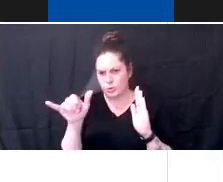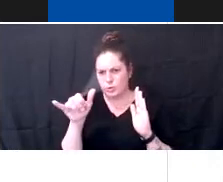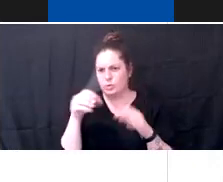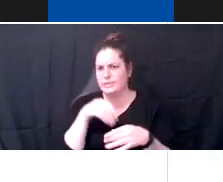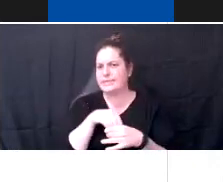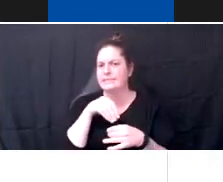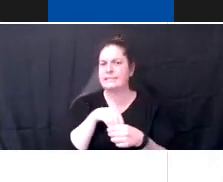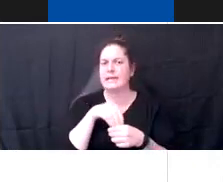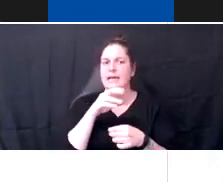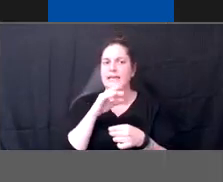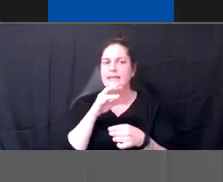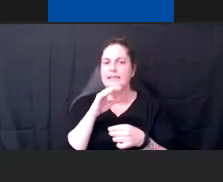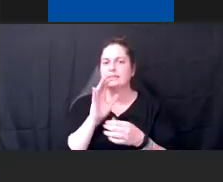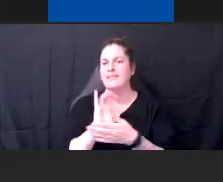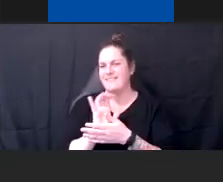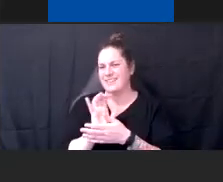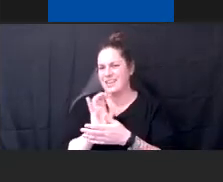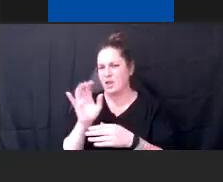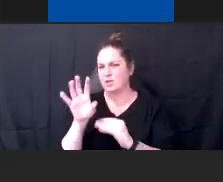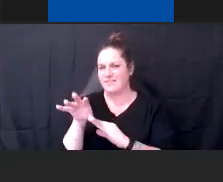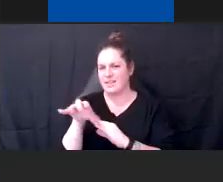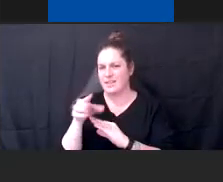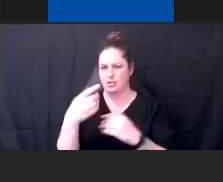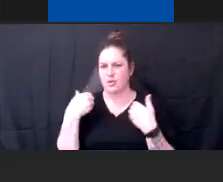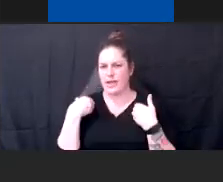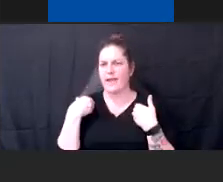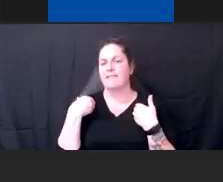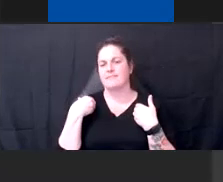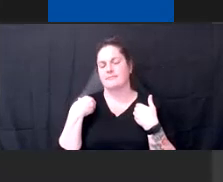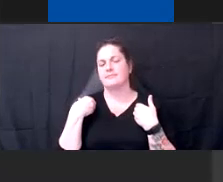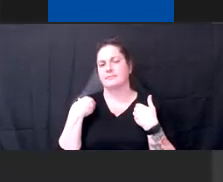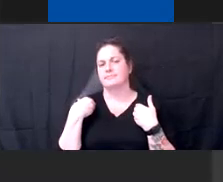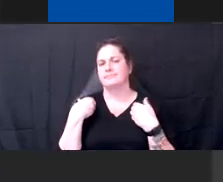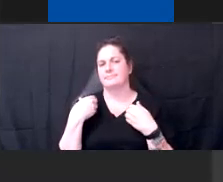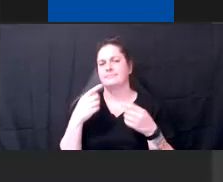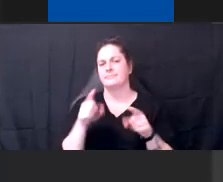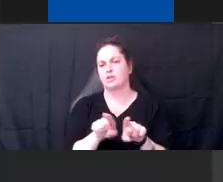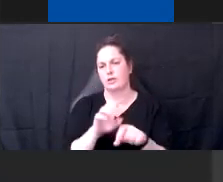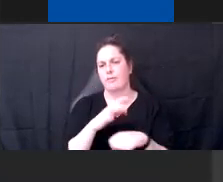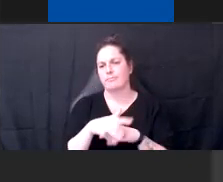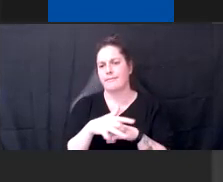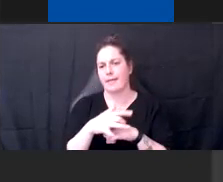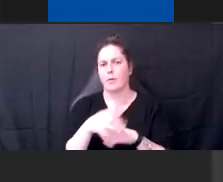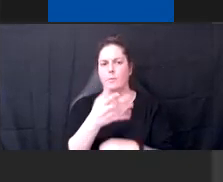in the videos that you have access to. Okay, so